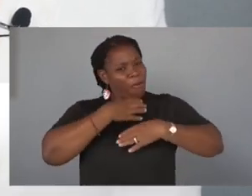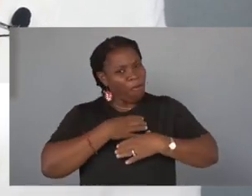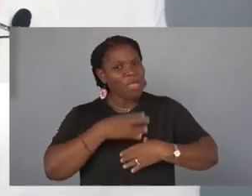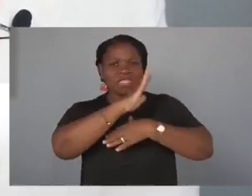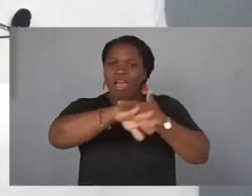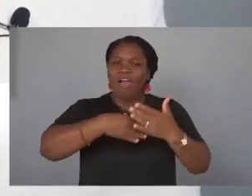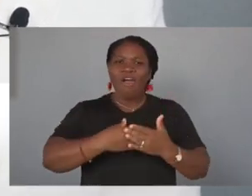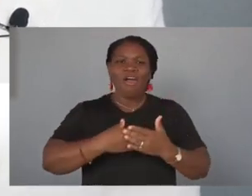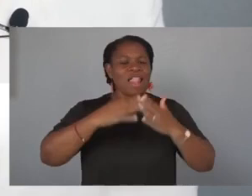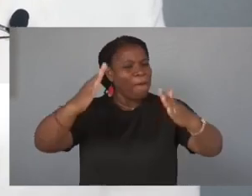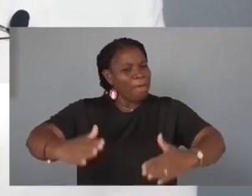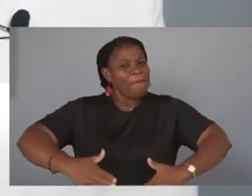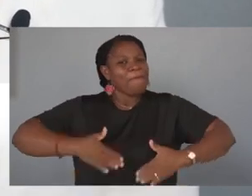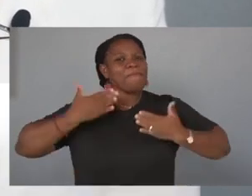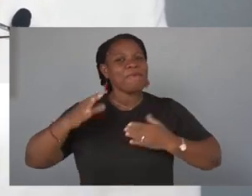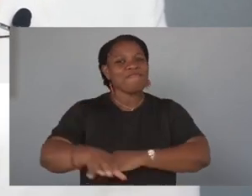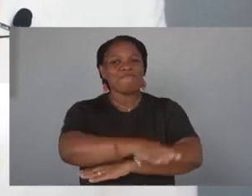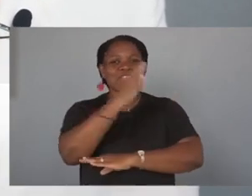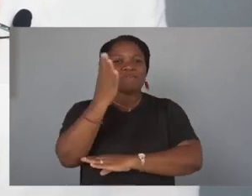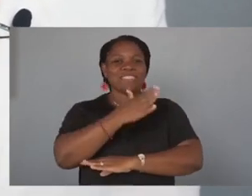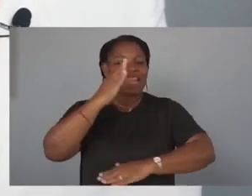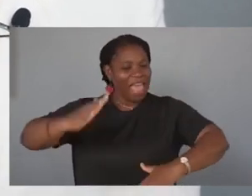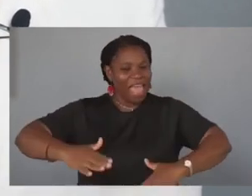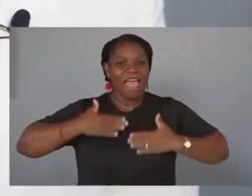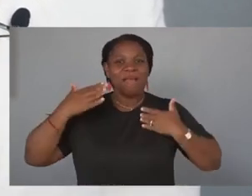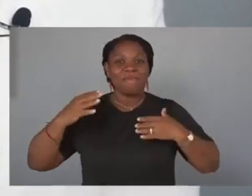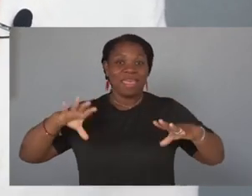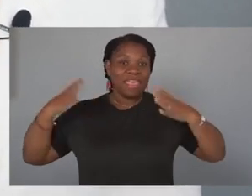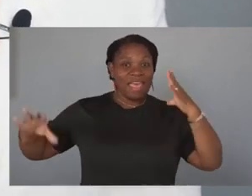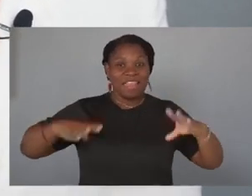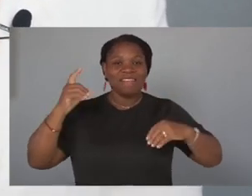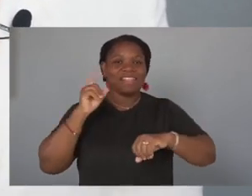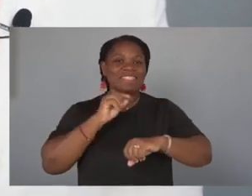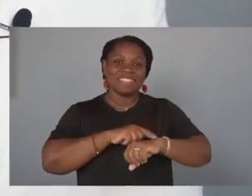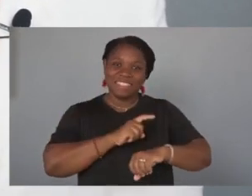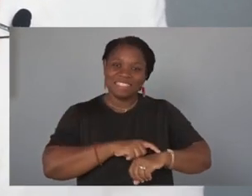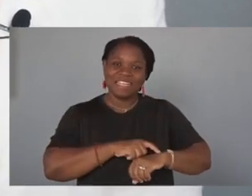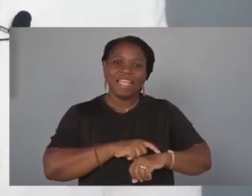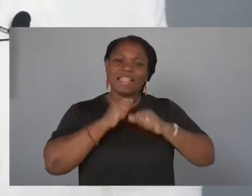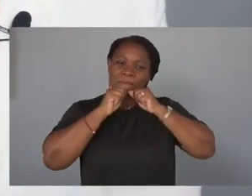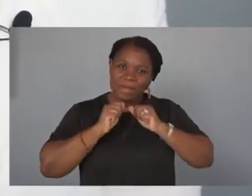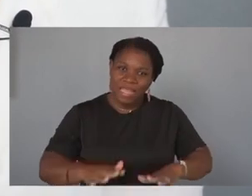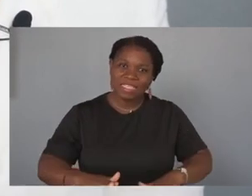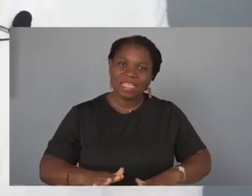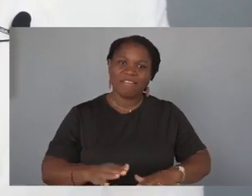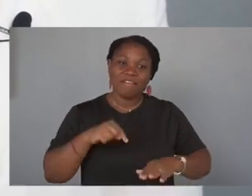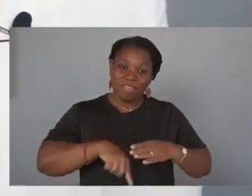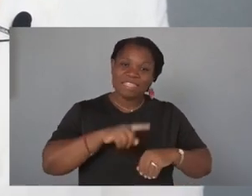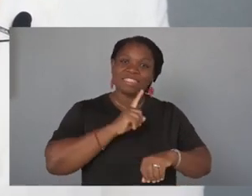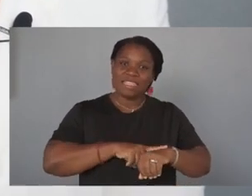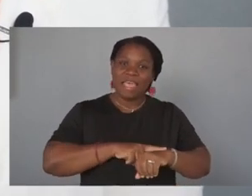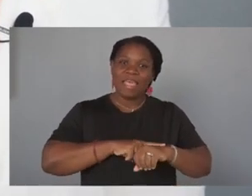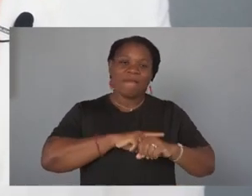wish all a Merry Christmas and a happy carnival season. And may the blessings of this